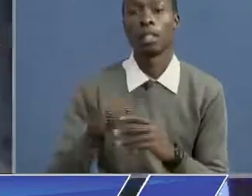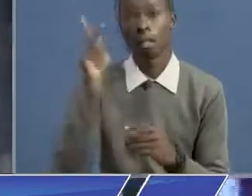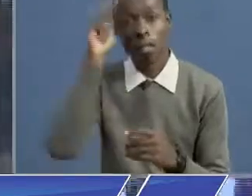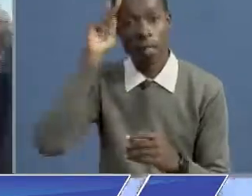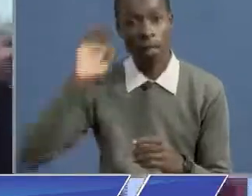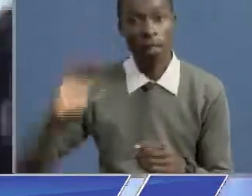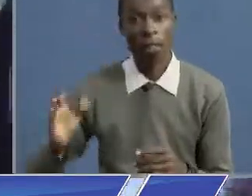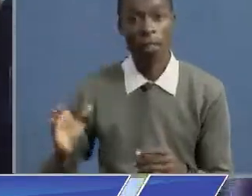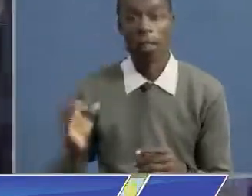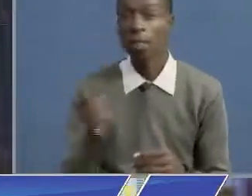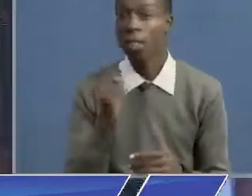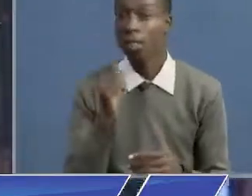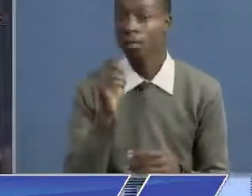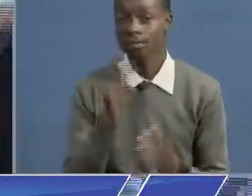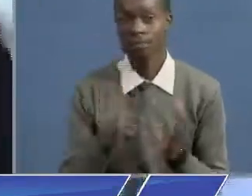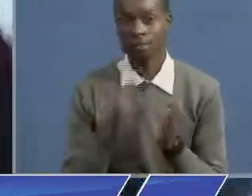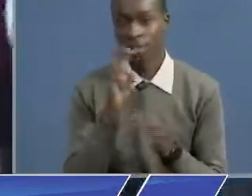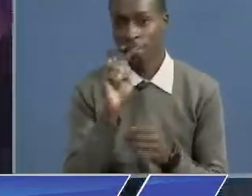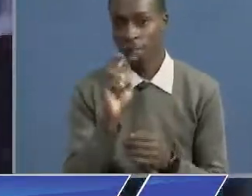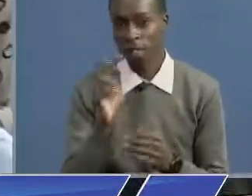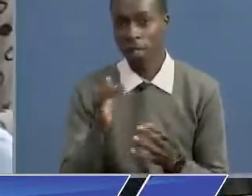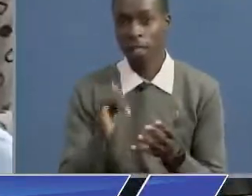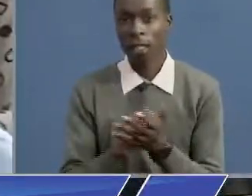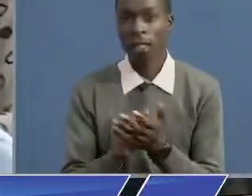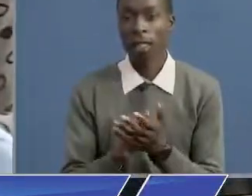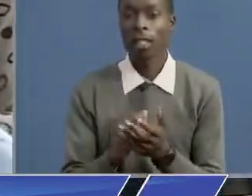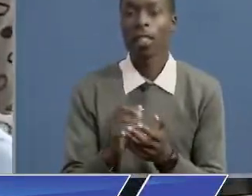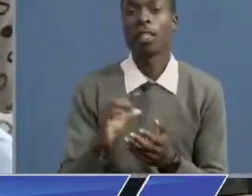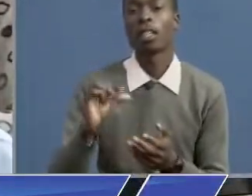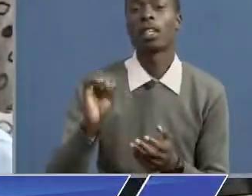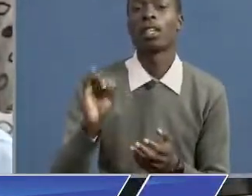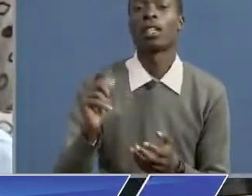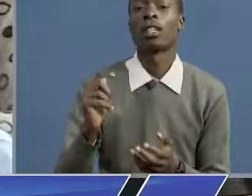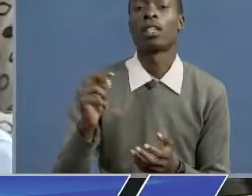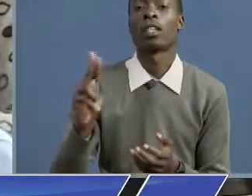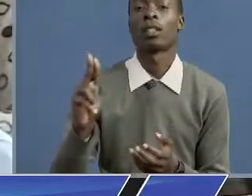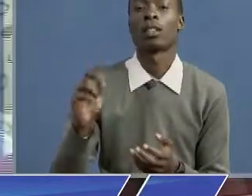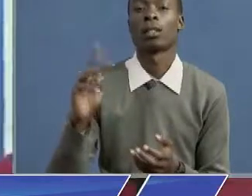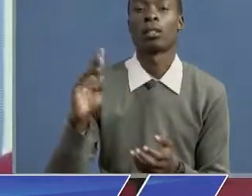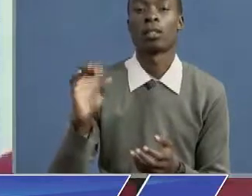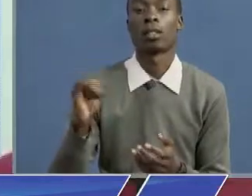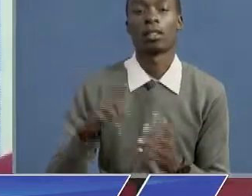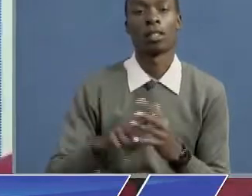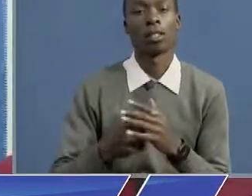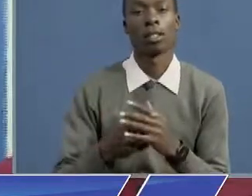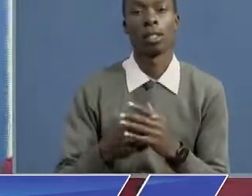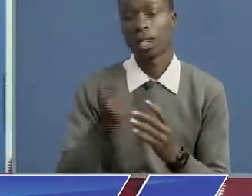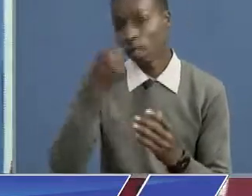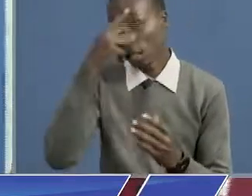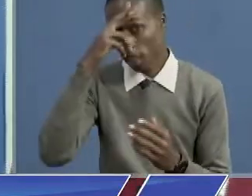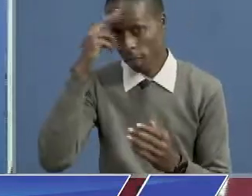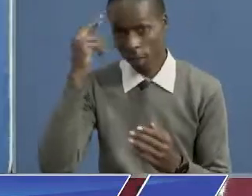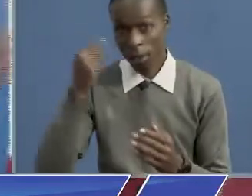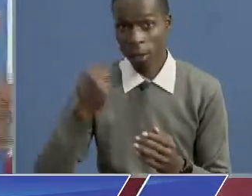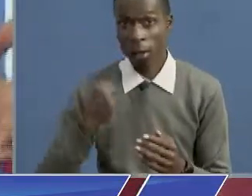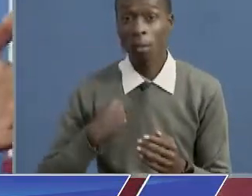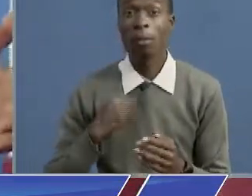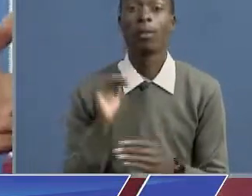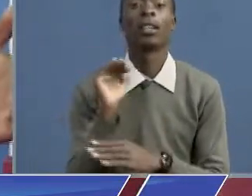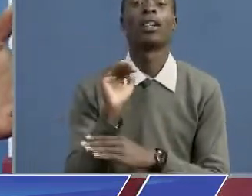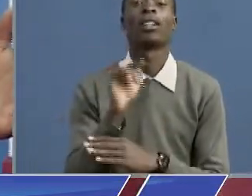County, where he noted that the revamping of the popular Githurai market was on course. Na ndio sababu mimi nataka